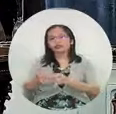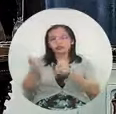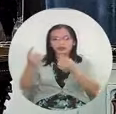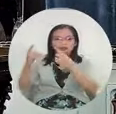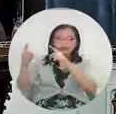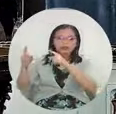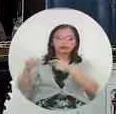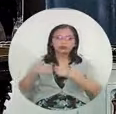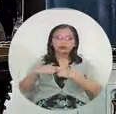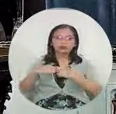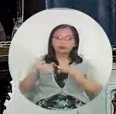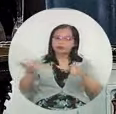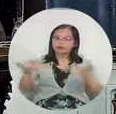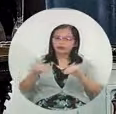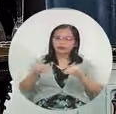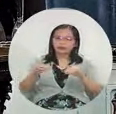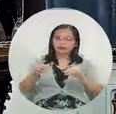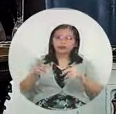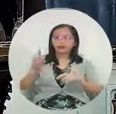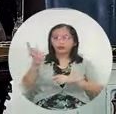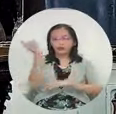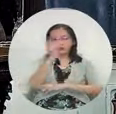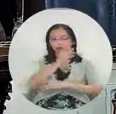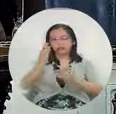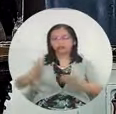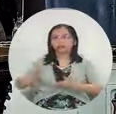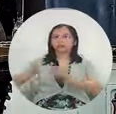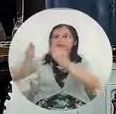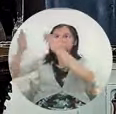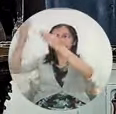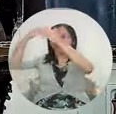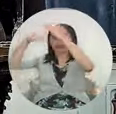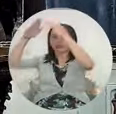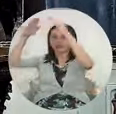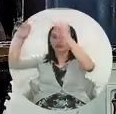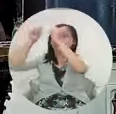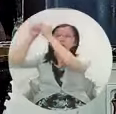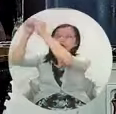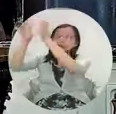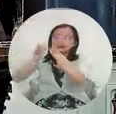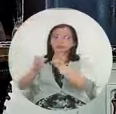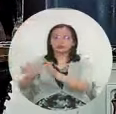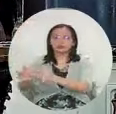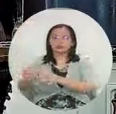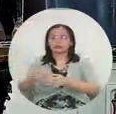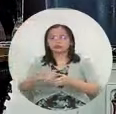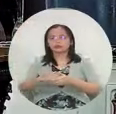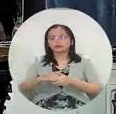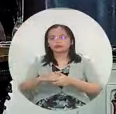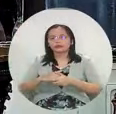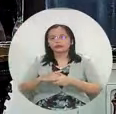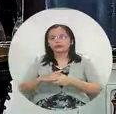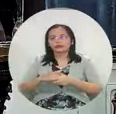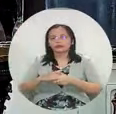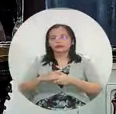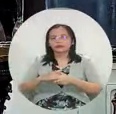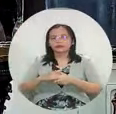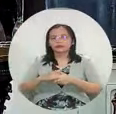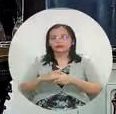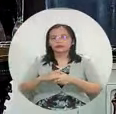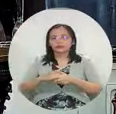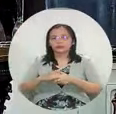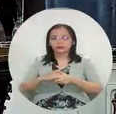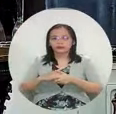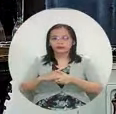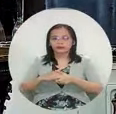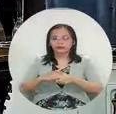Praise the Lord. Wag yun ko makapuyo sa kanang nindot kayo. Ang among balay, nagdako lang ko,